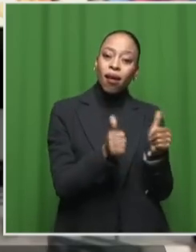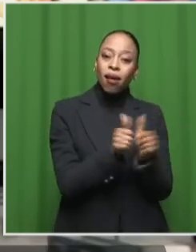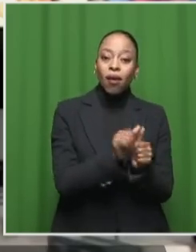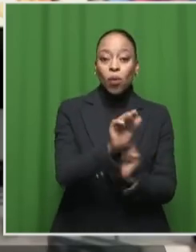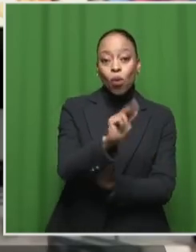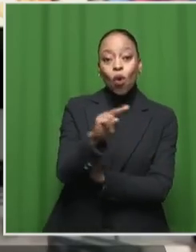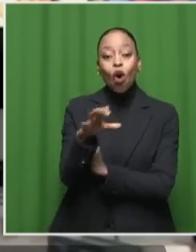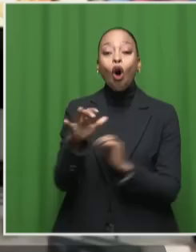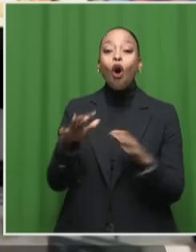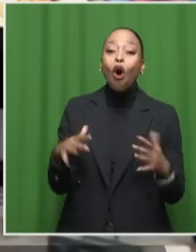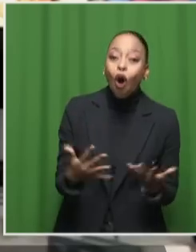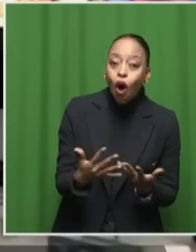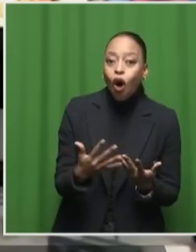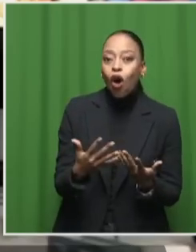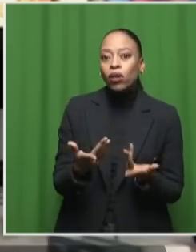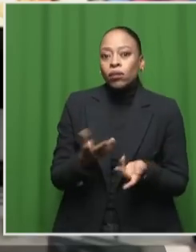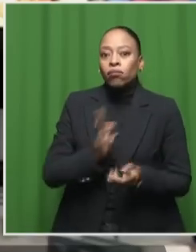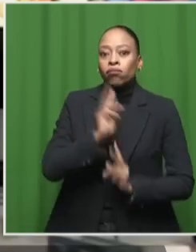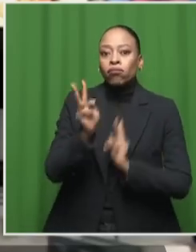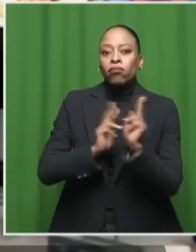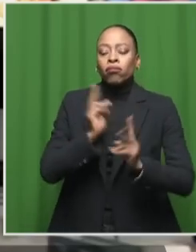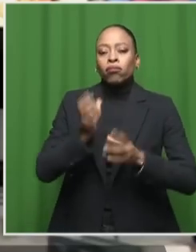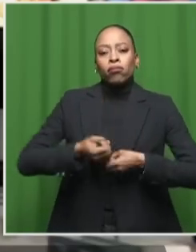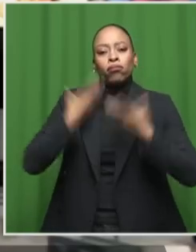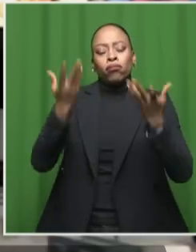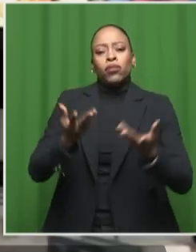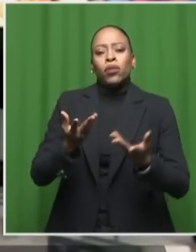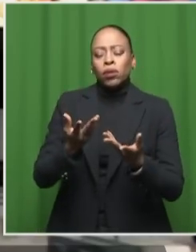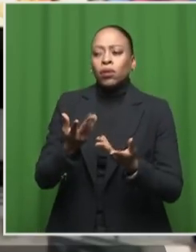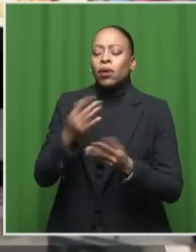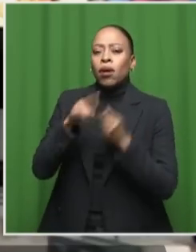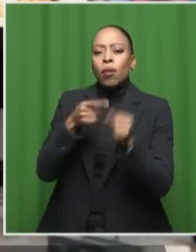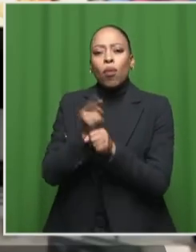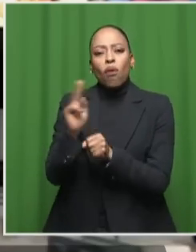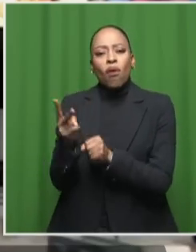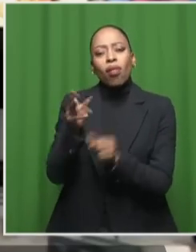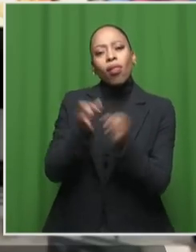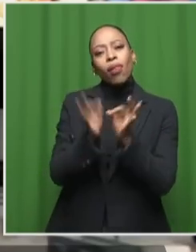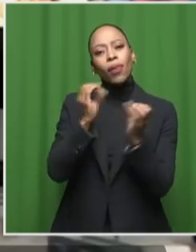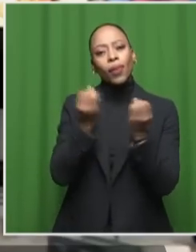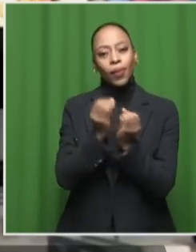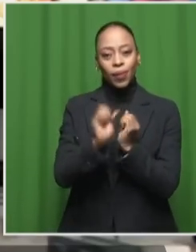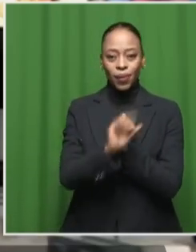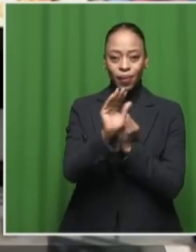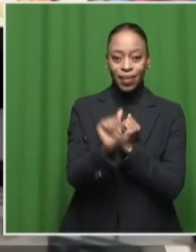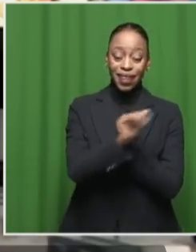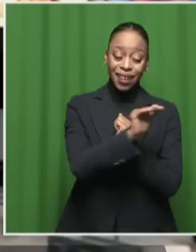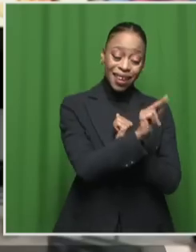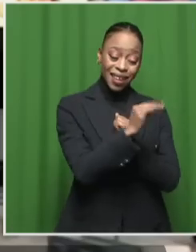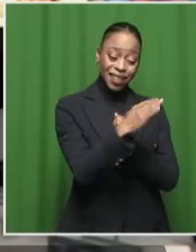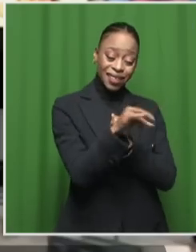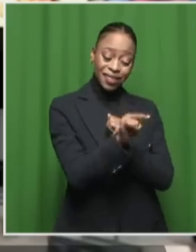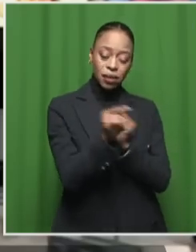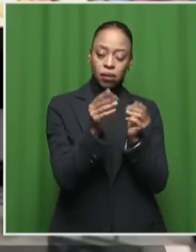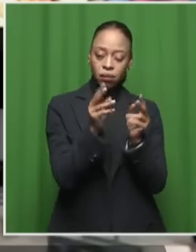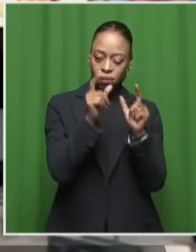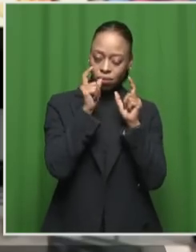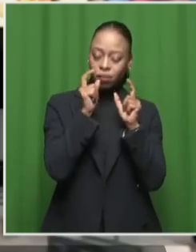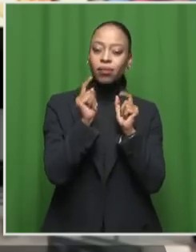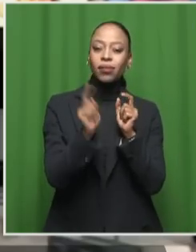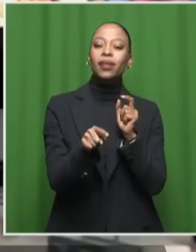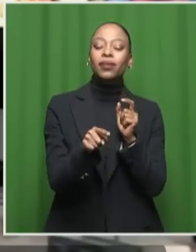talk volubly about other parties in South Africa. They should be very careful, because